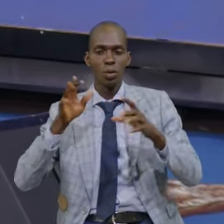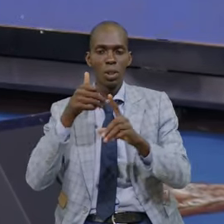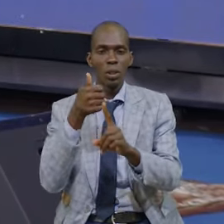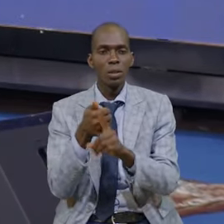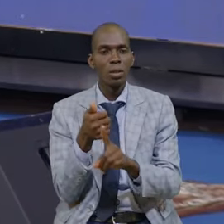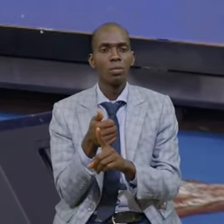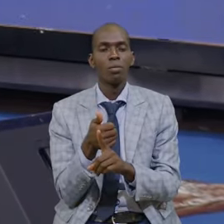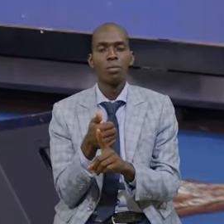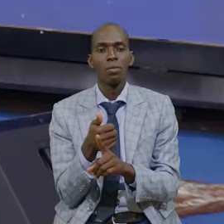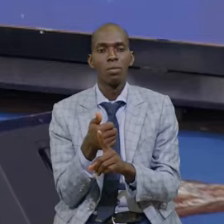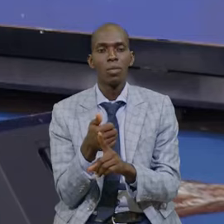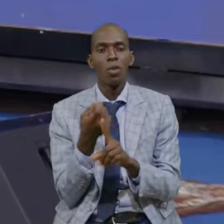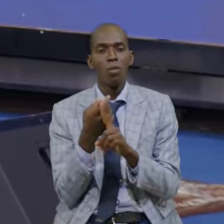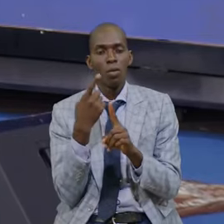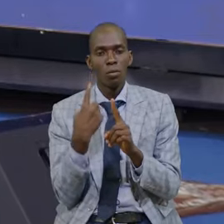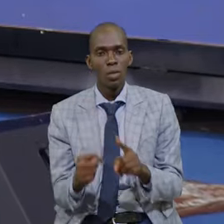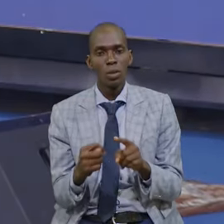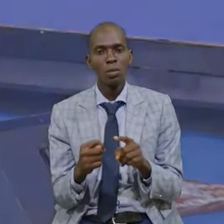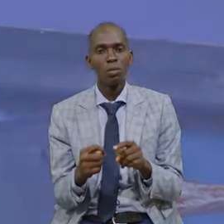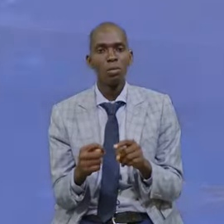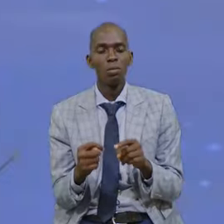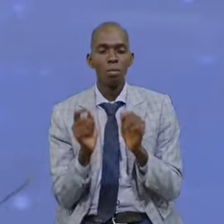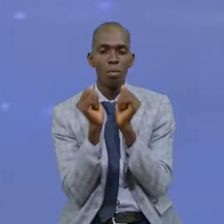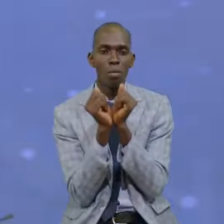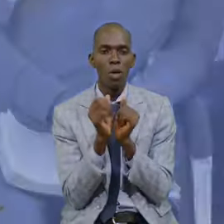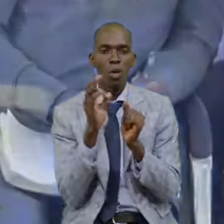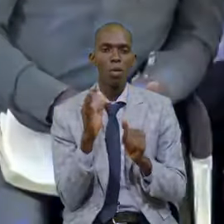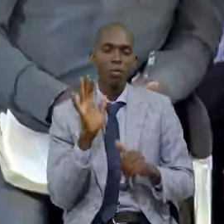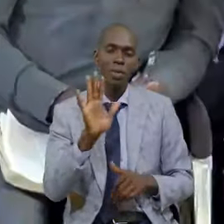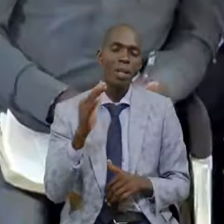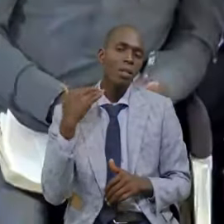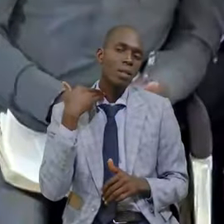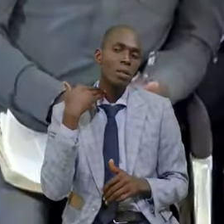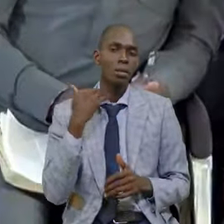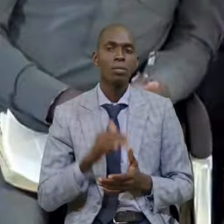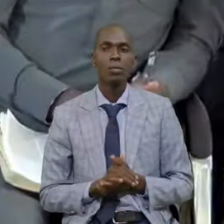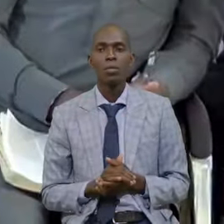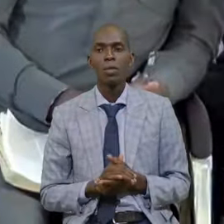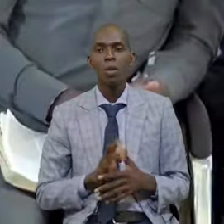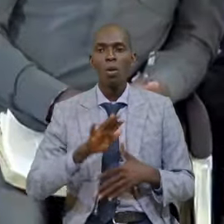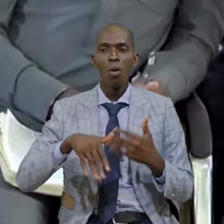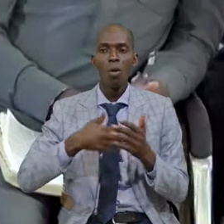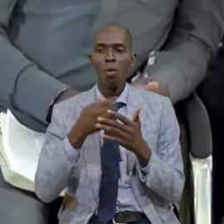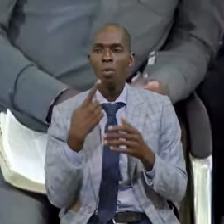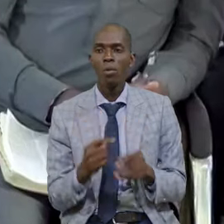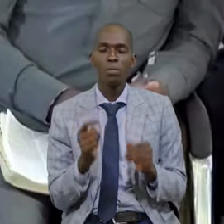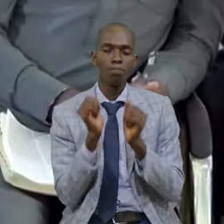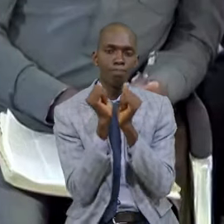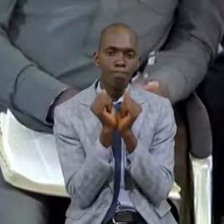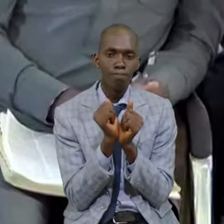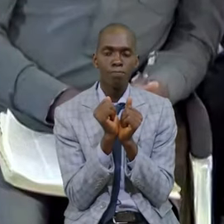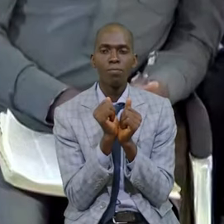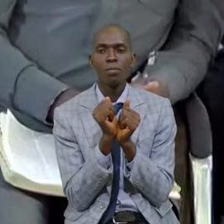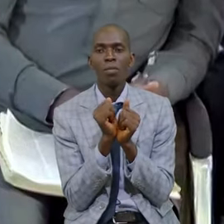thyself from the bands of thy neck. Of the bands, bands,